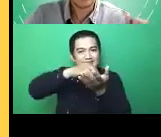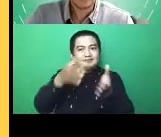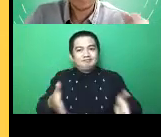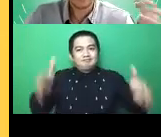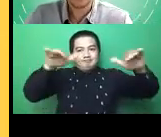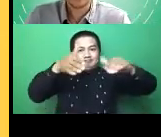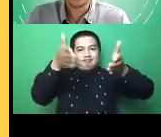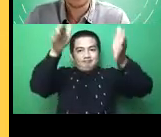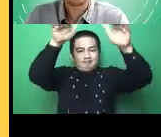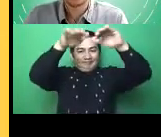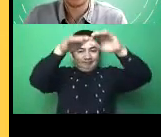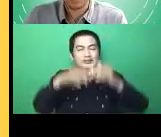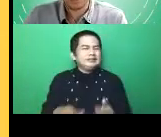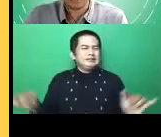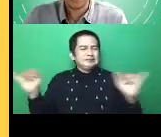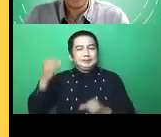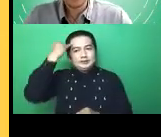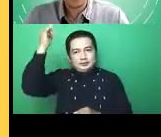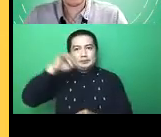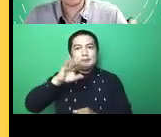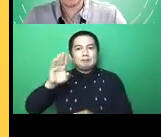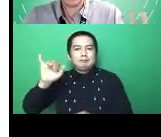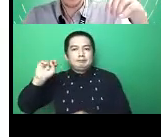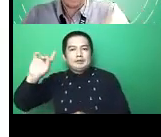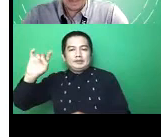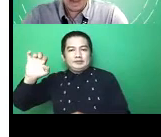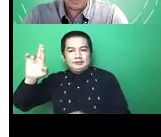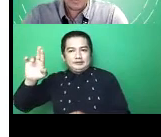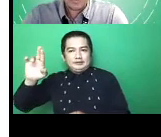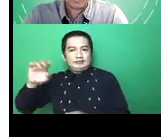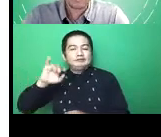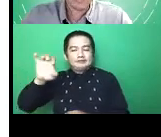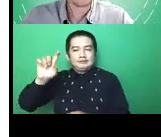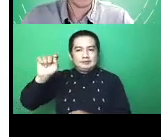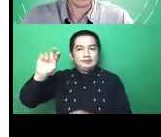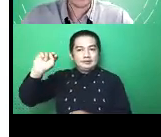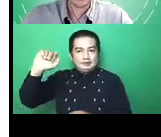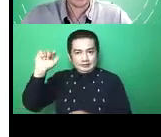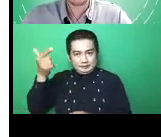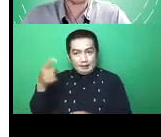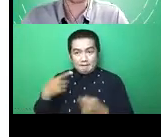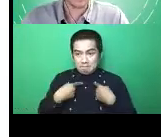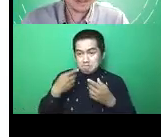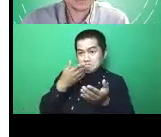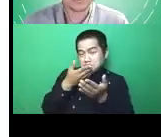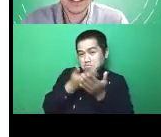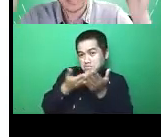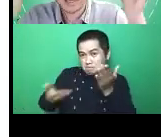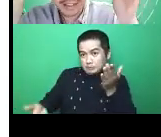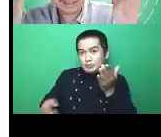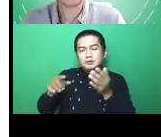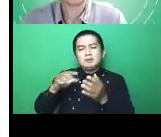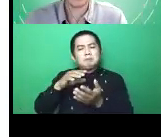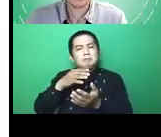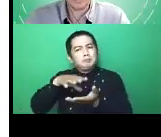get the same kind of idea in binder jetting. So what happens is, you have this bed of material, powder,